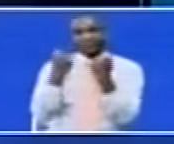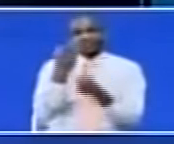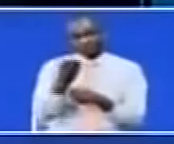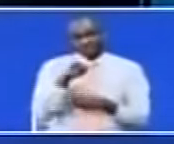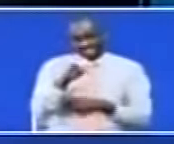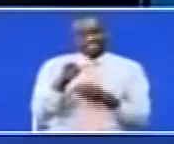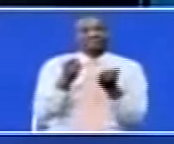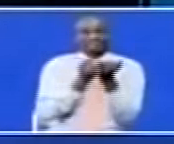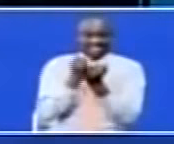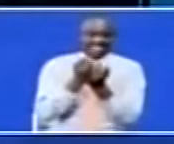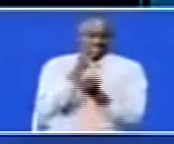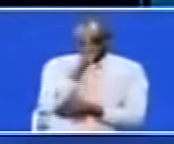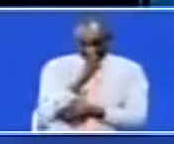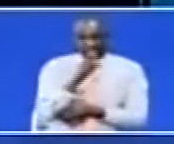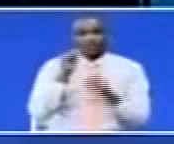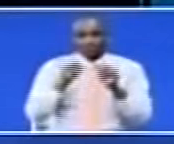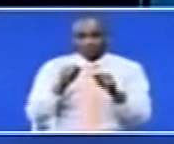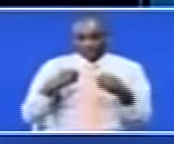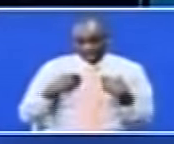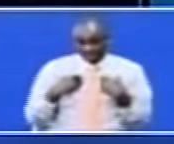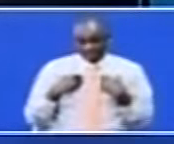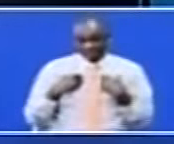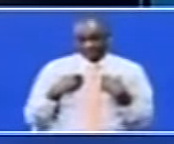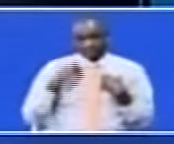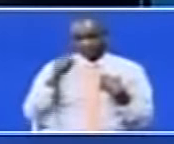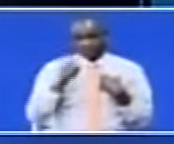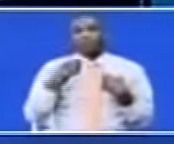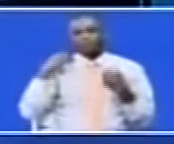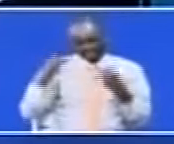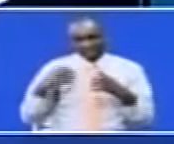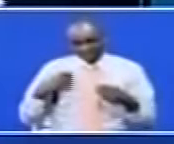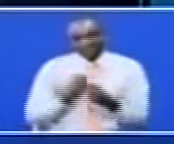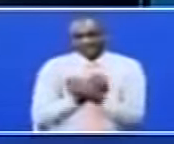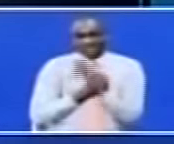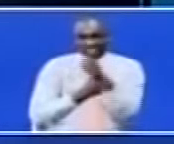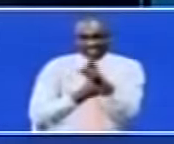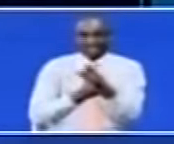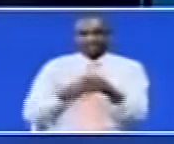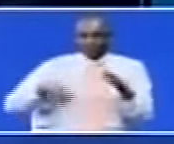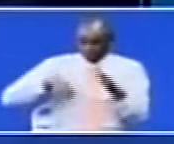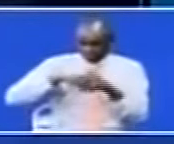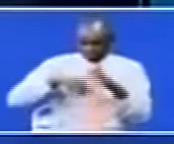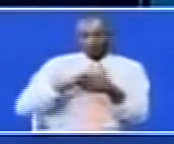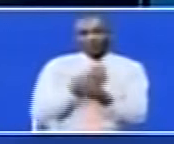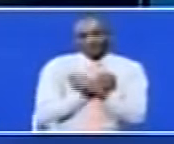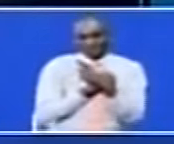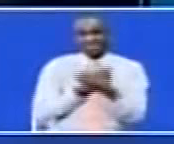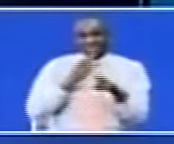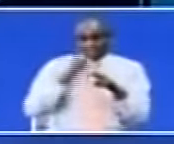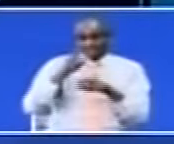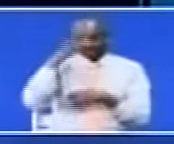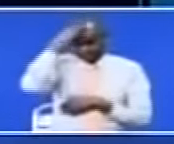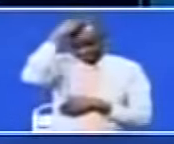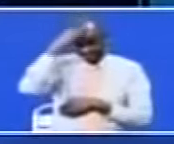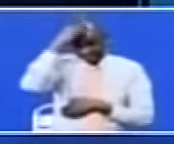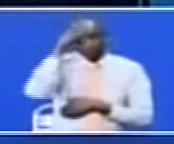be scheduled for this weekend. And also El Clasico is going to spice a lot of people's menu who love soccer during this weekend. My name is Moses